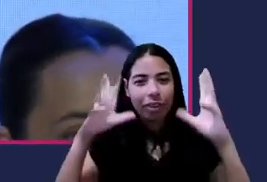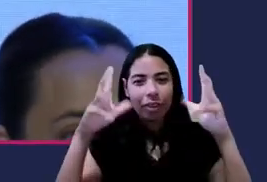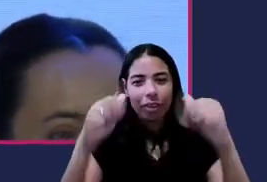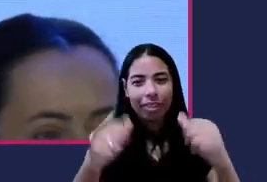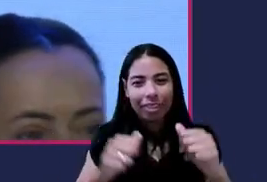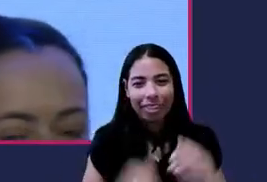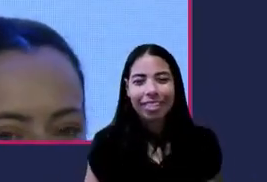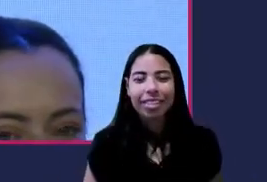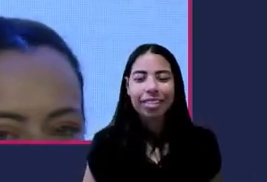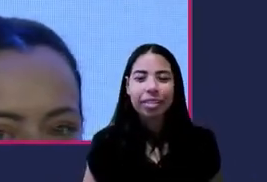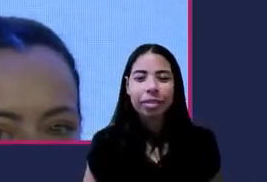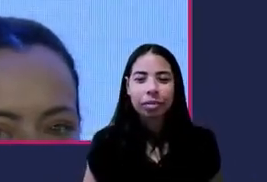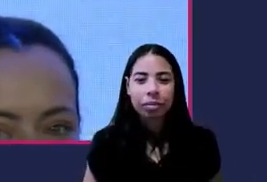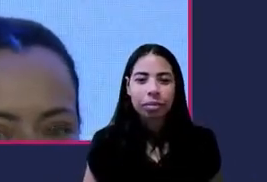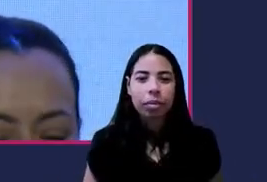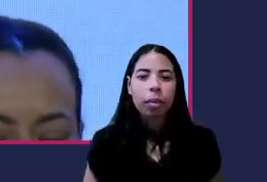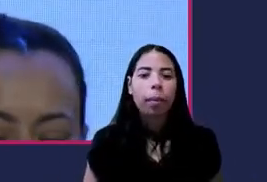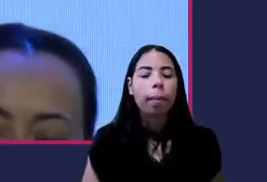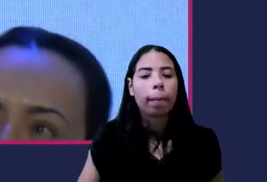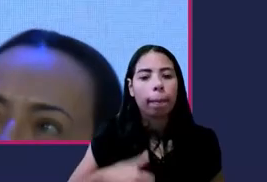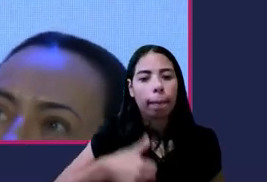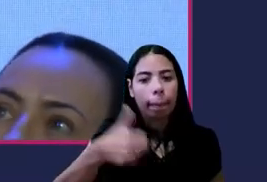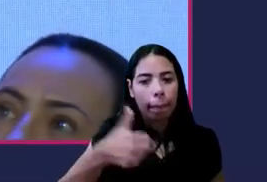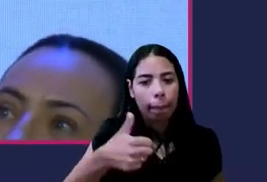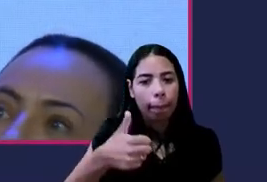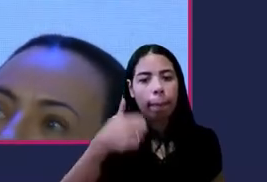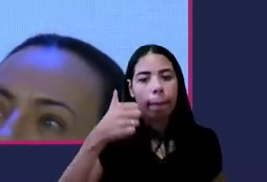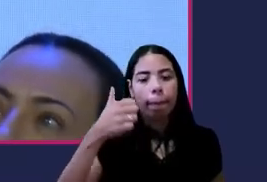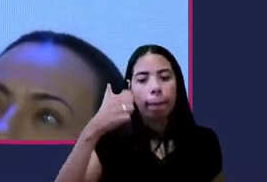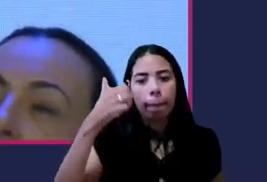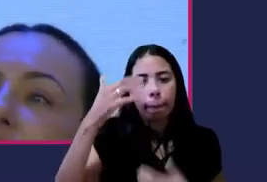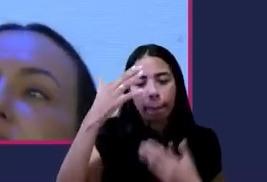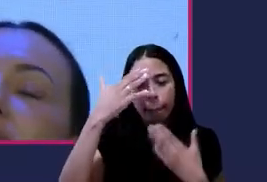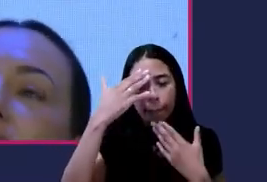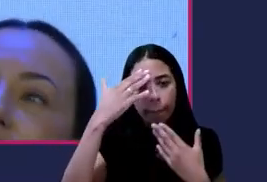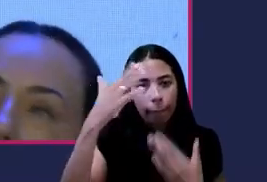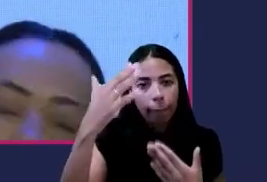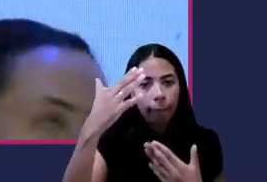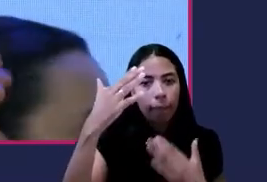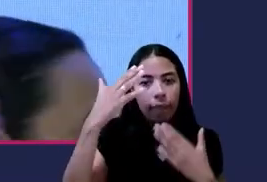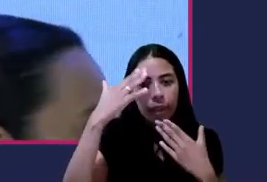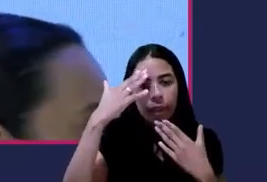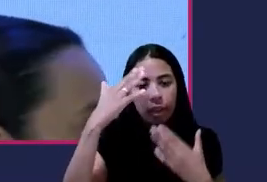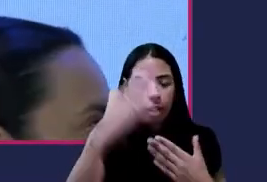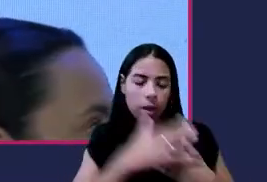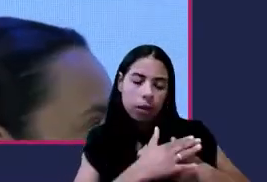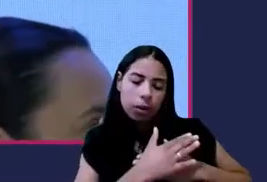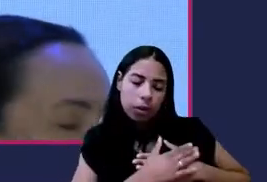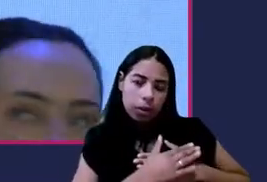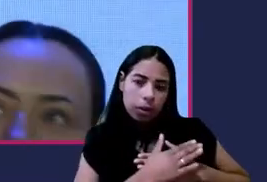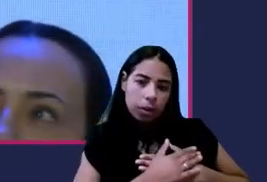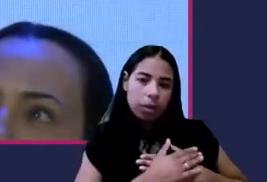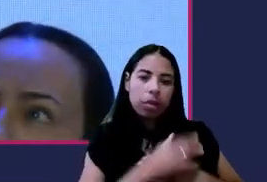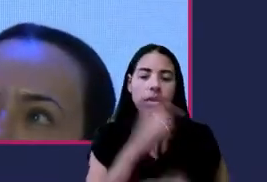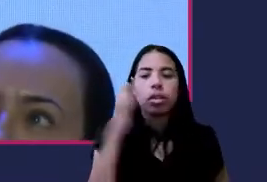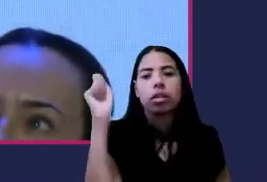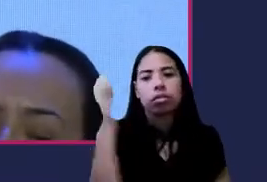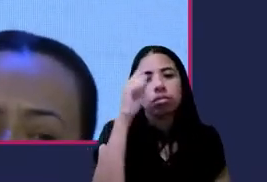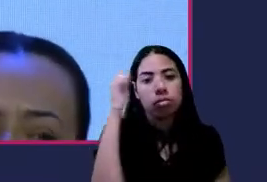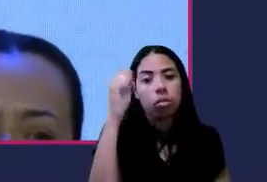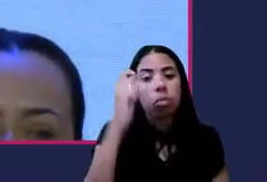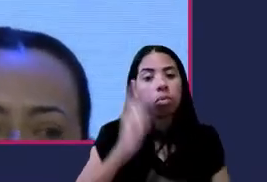Good morning, everyone. First of all, as a gaúcho, I want to thank you for the